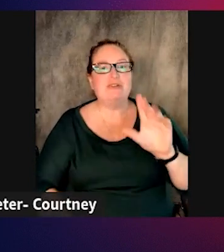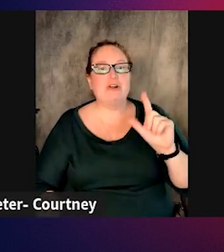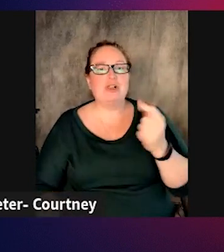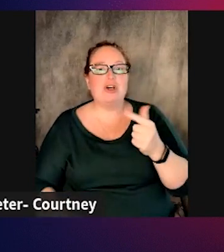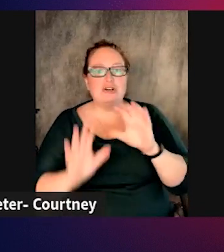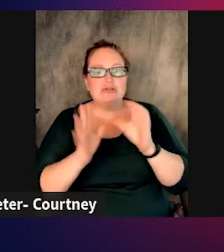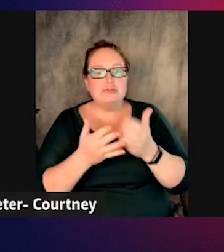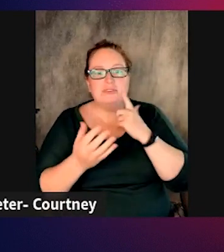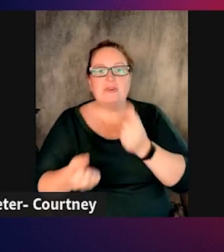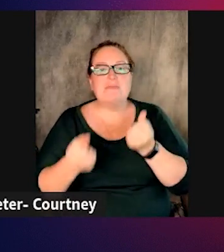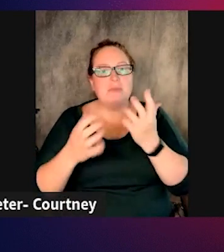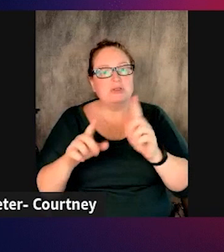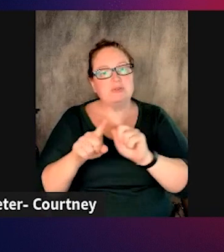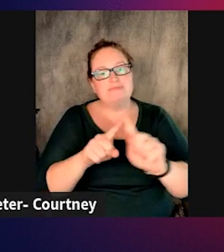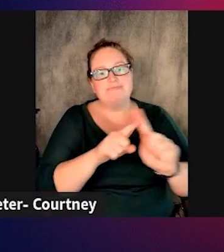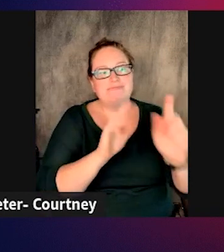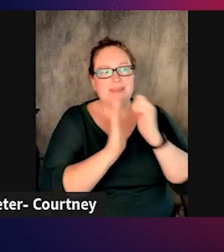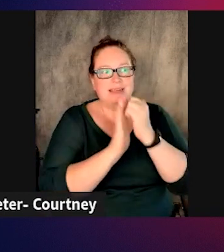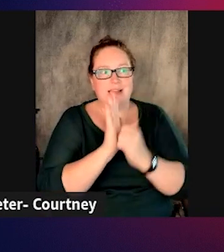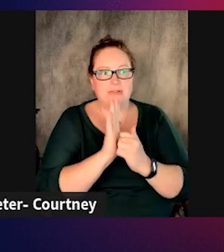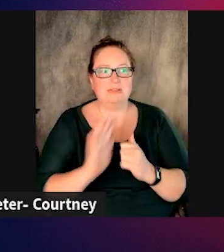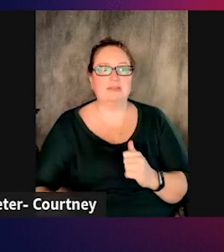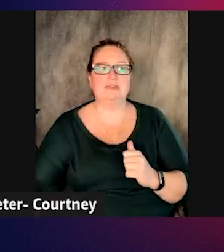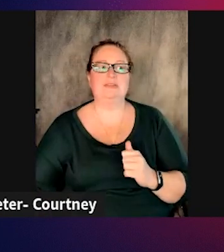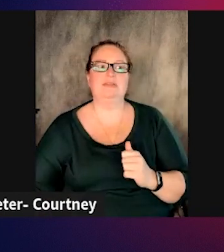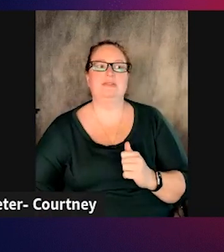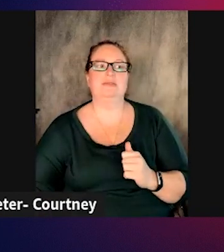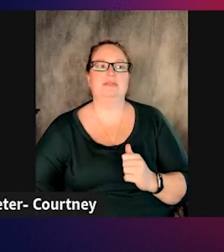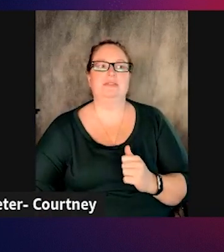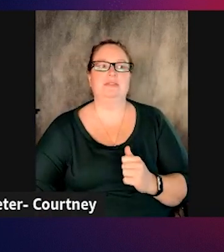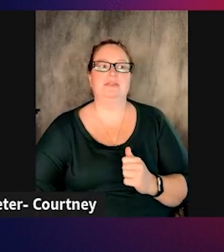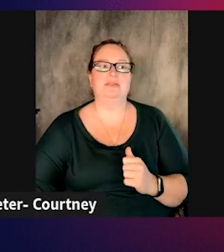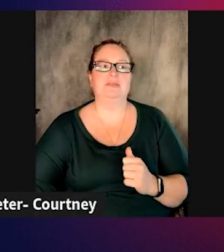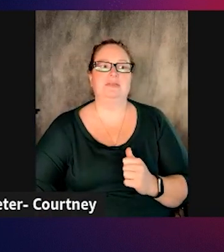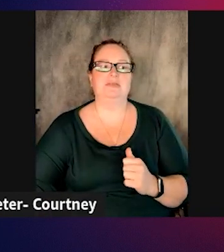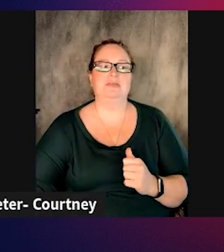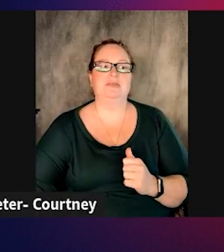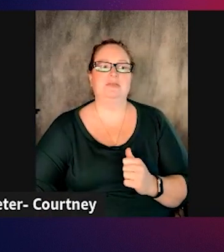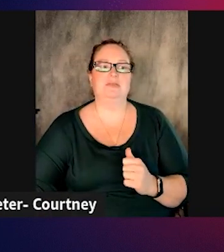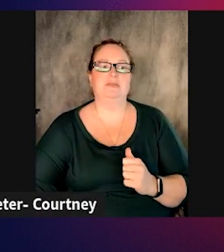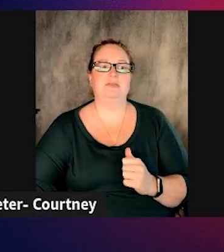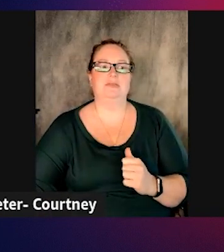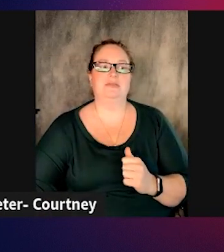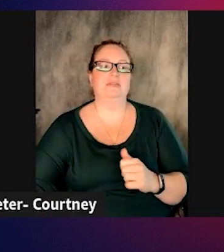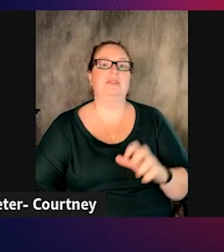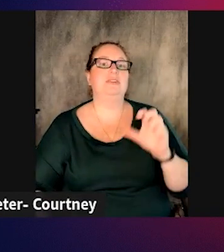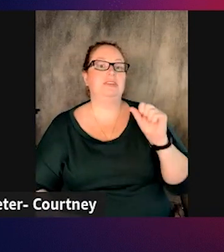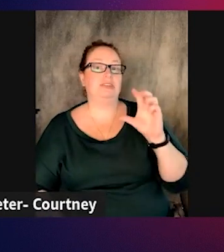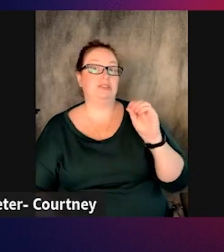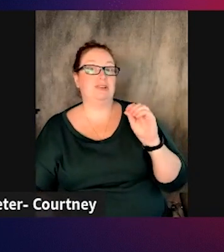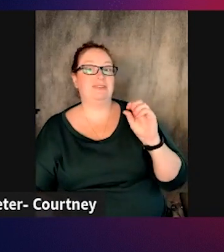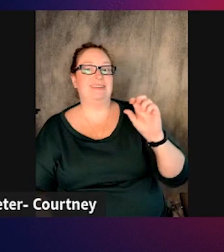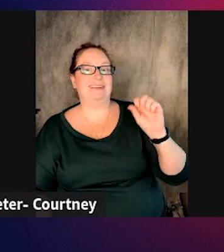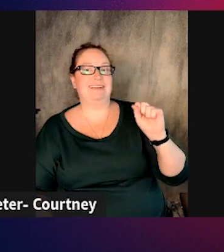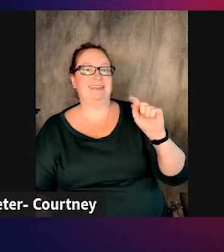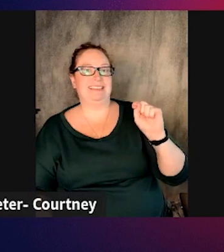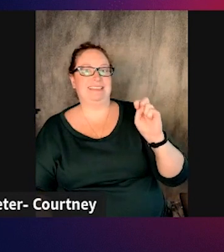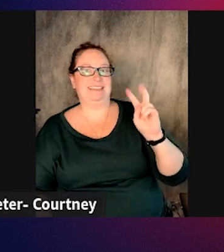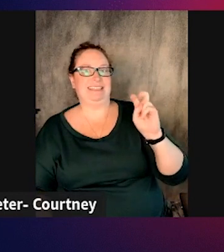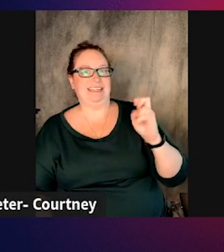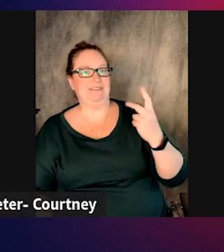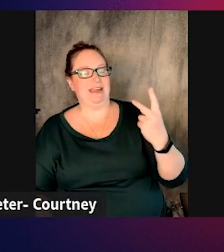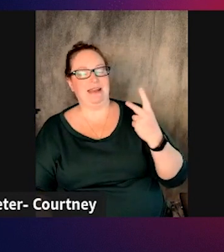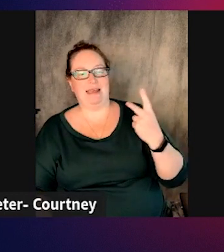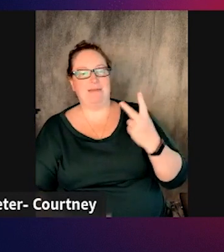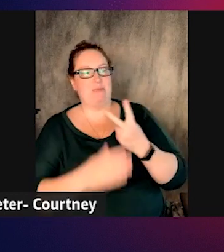multiple accounts. So, Steve and I both, we love a demo. It's one of our